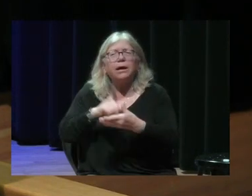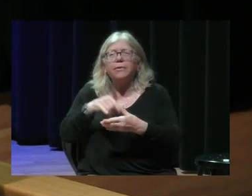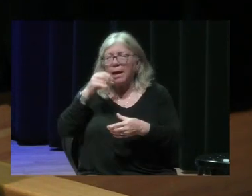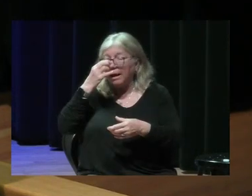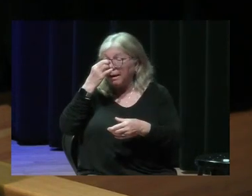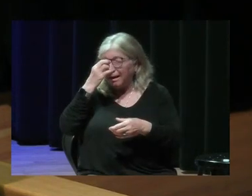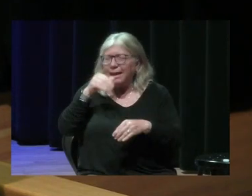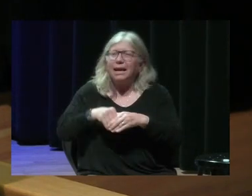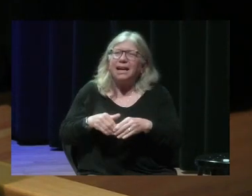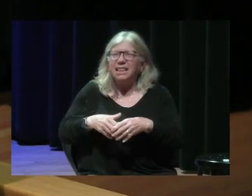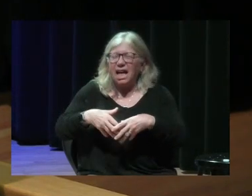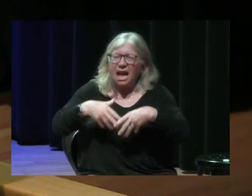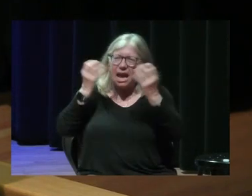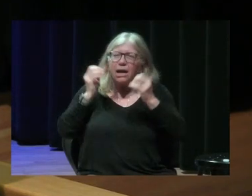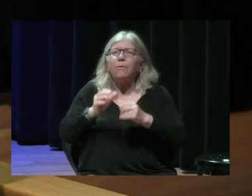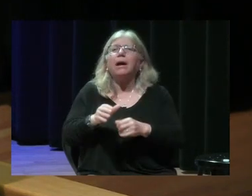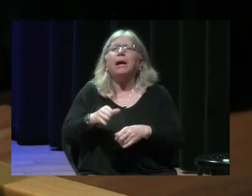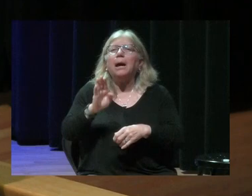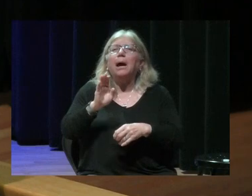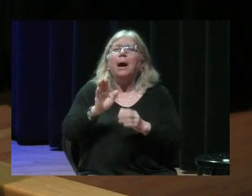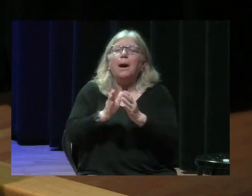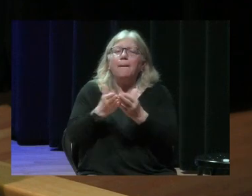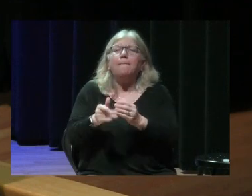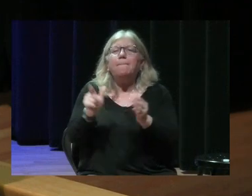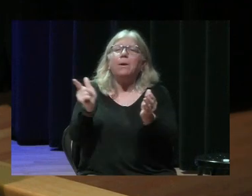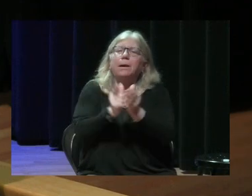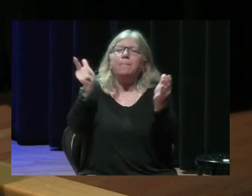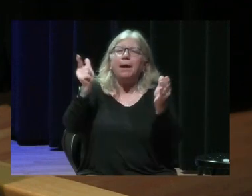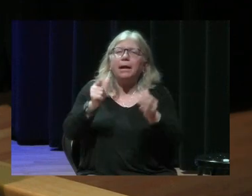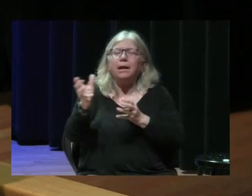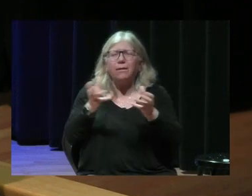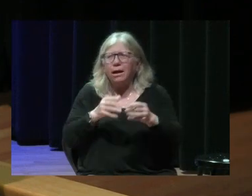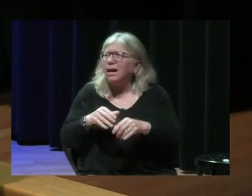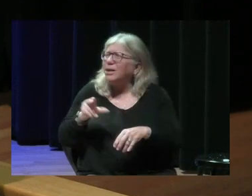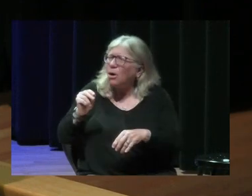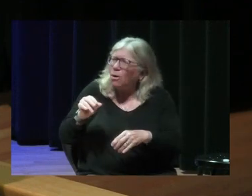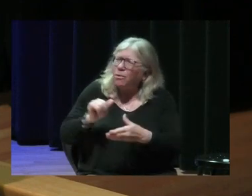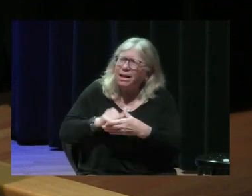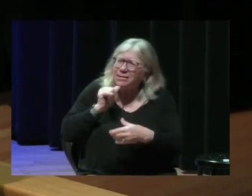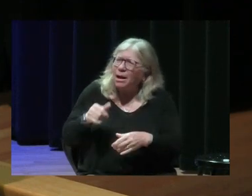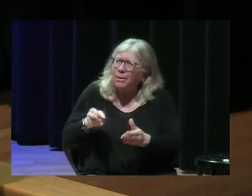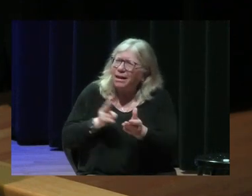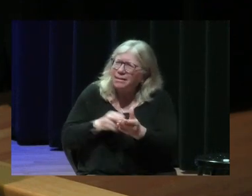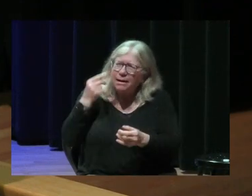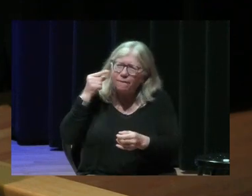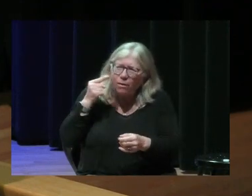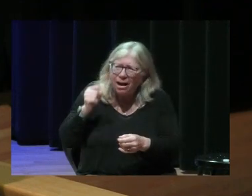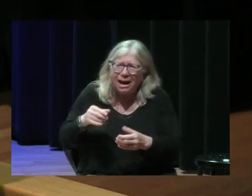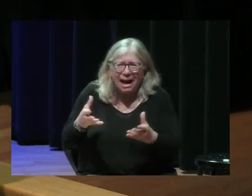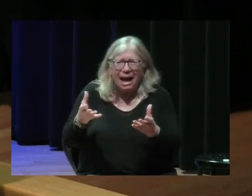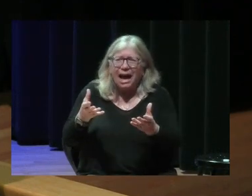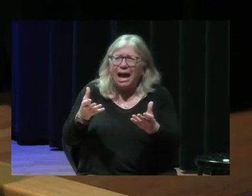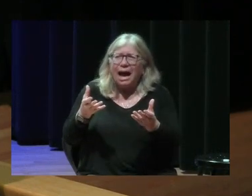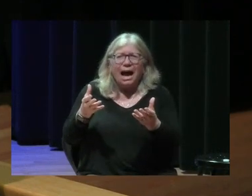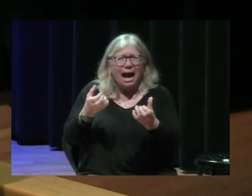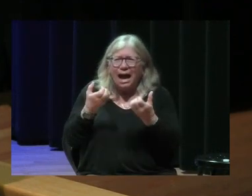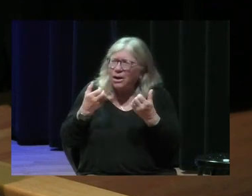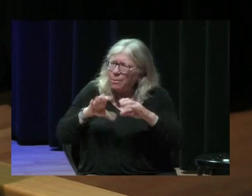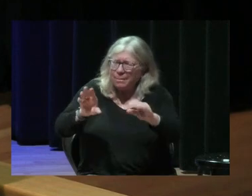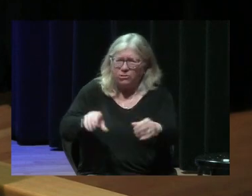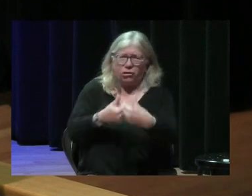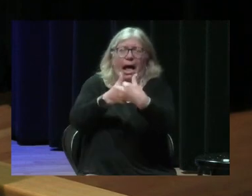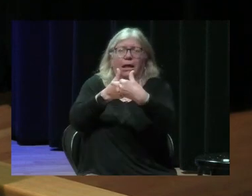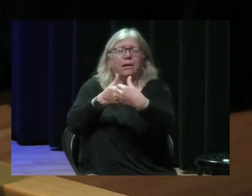the angry book banning conversations. Like, no, this is not what I signed up for. I didn't want to be challenged. I didn't want to be